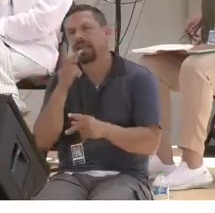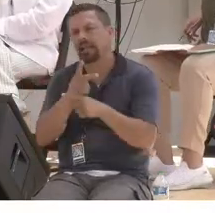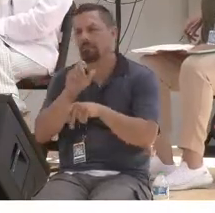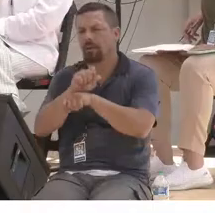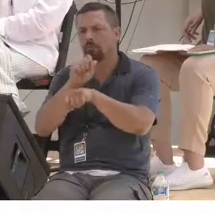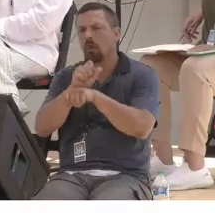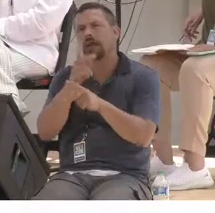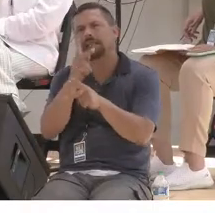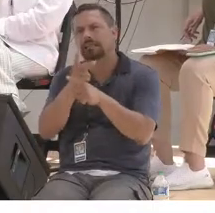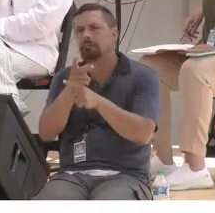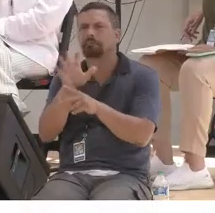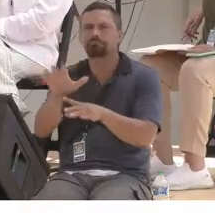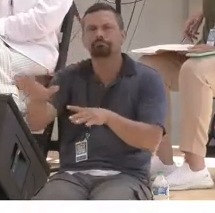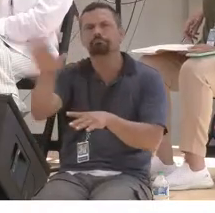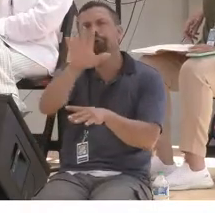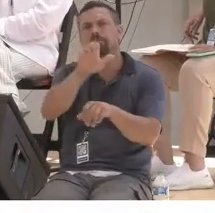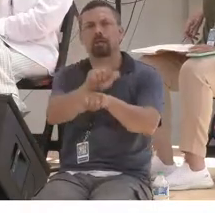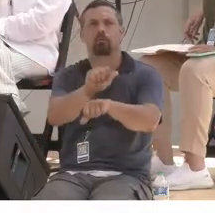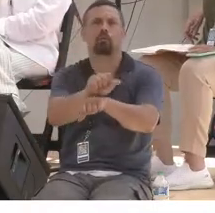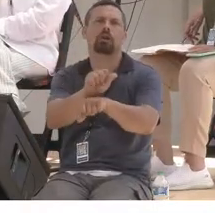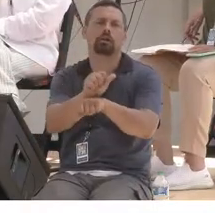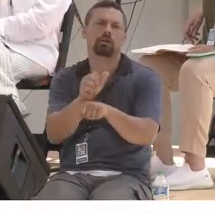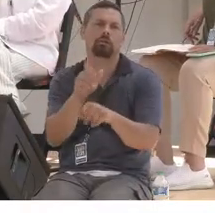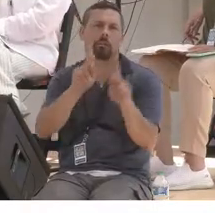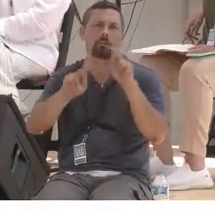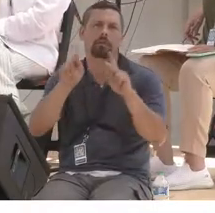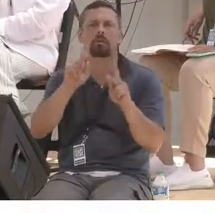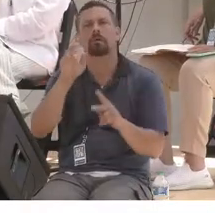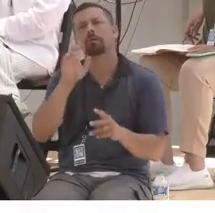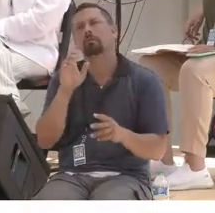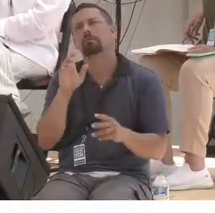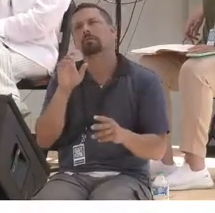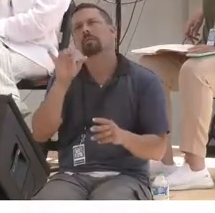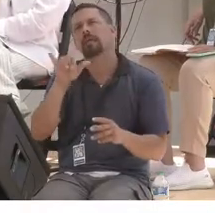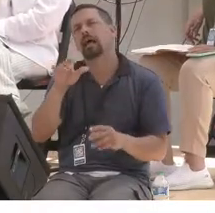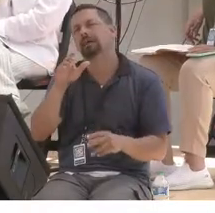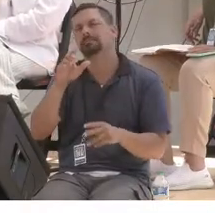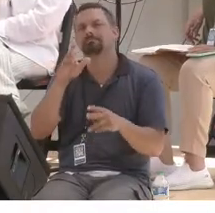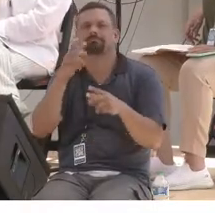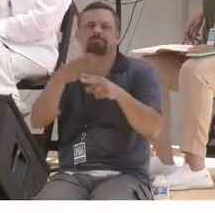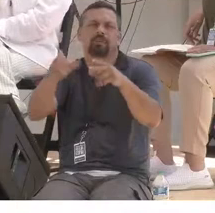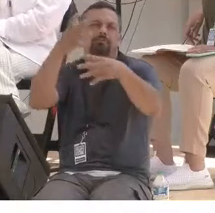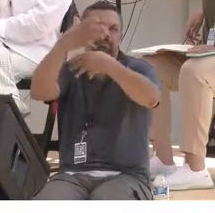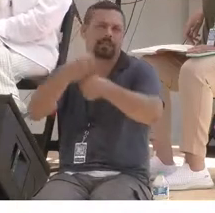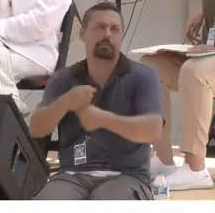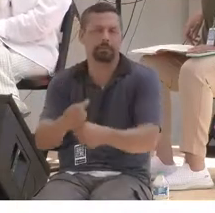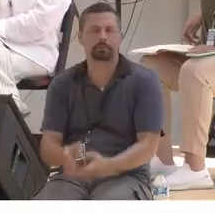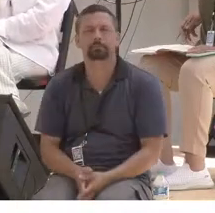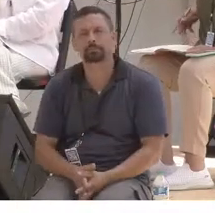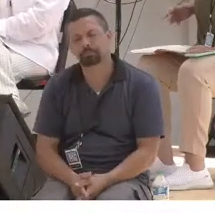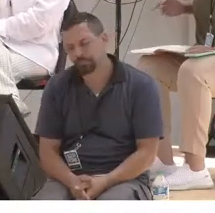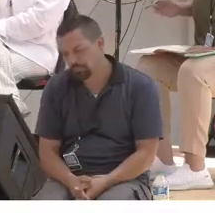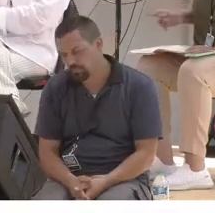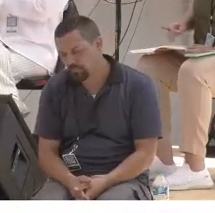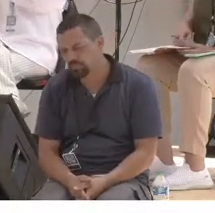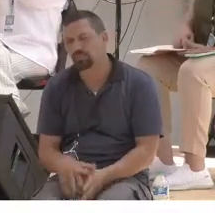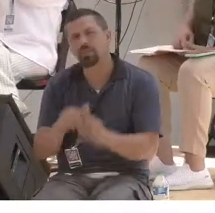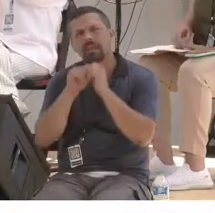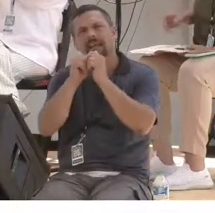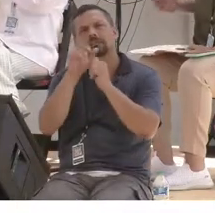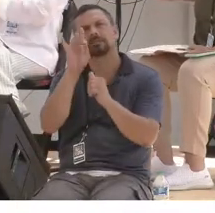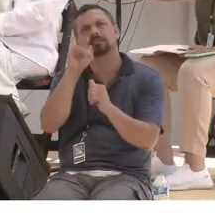increasing employment and social services for them. So in brief, that's what FBMI and Zulia is. So how did